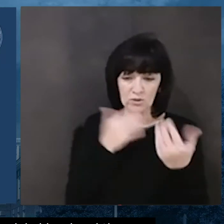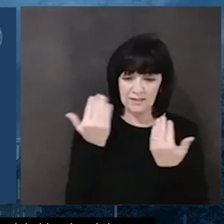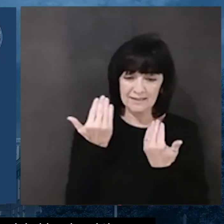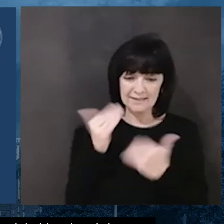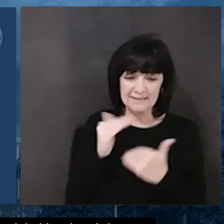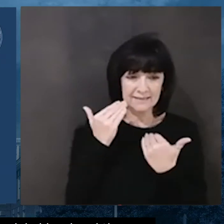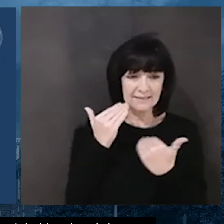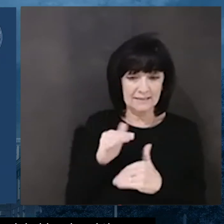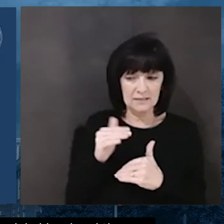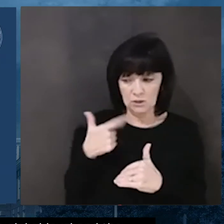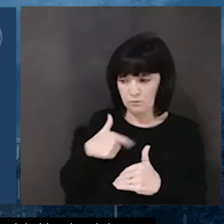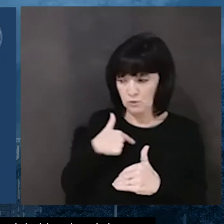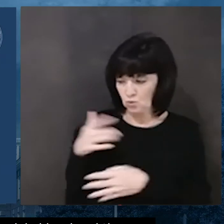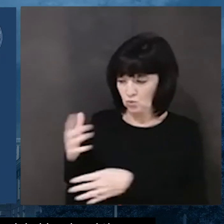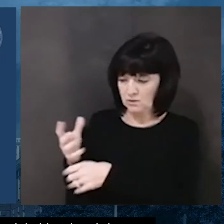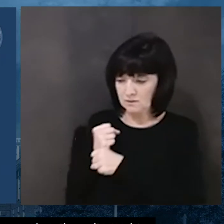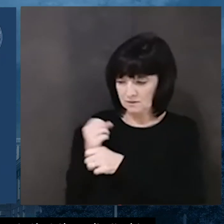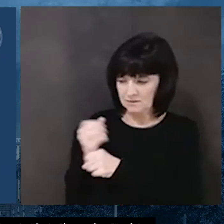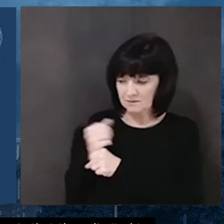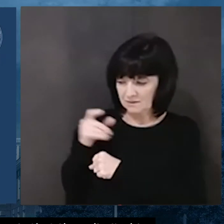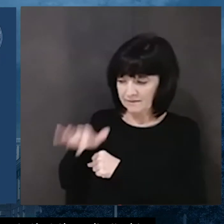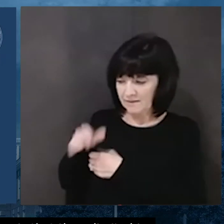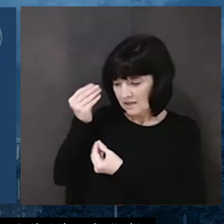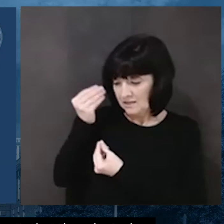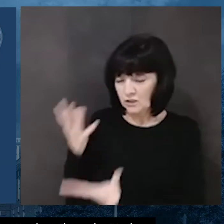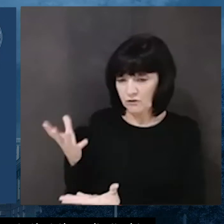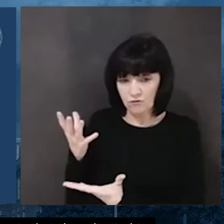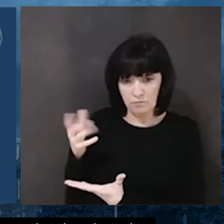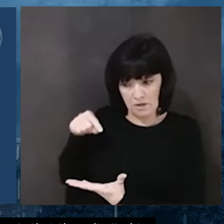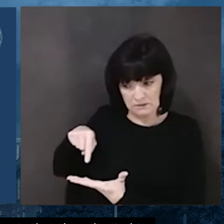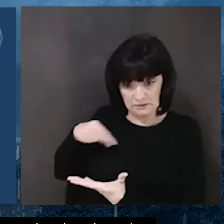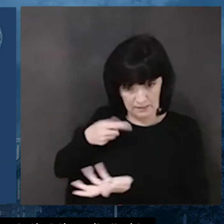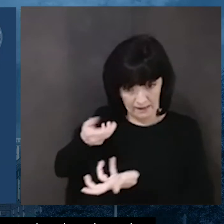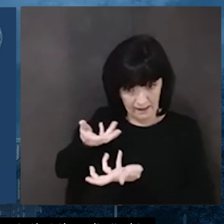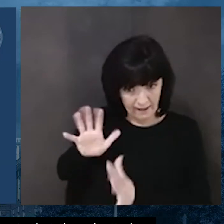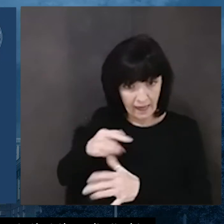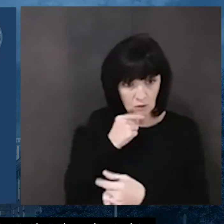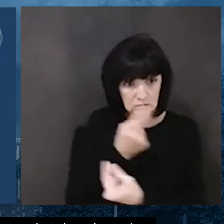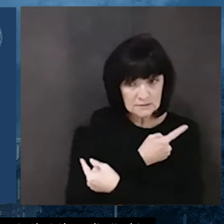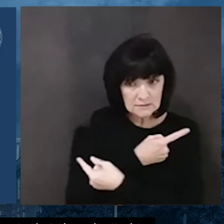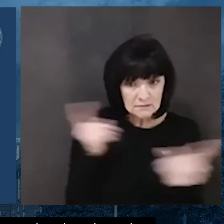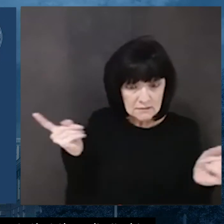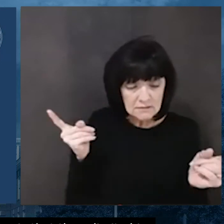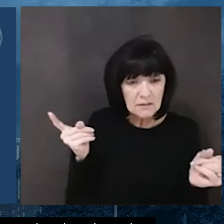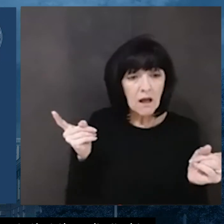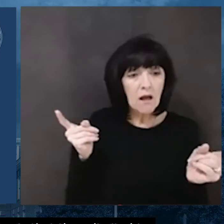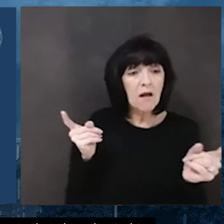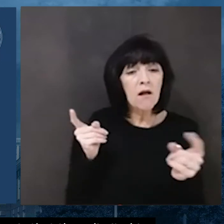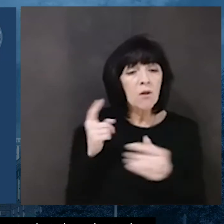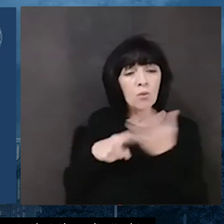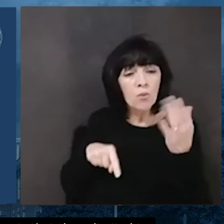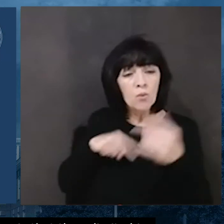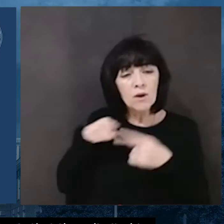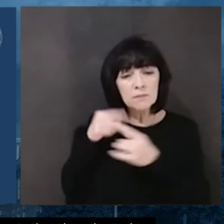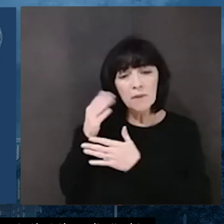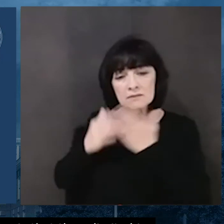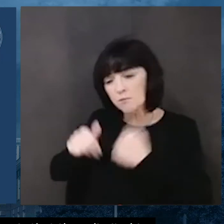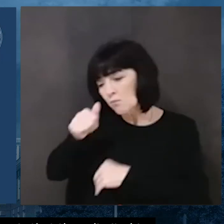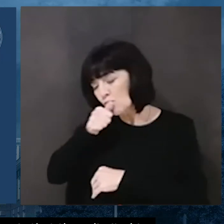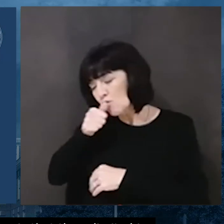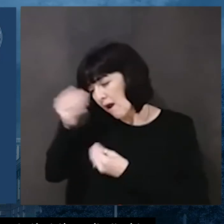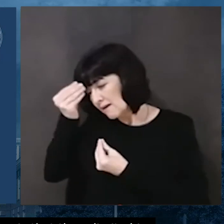the data that we can share, like on a census tract or zip code level, just by